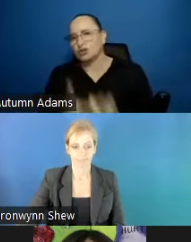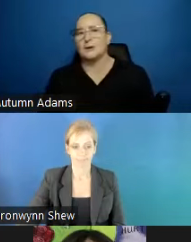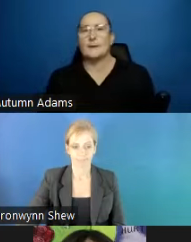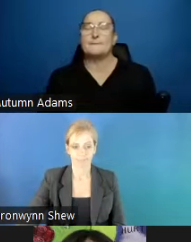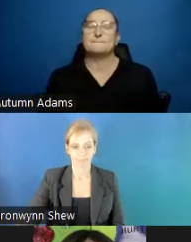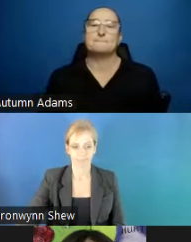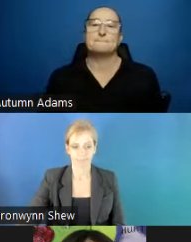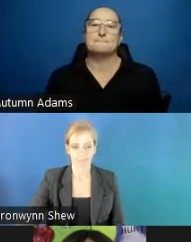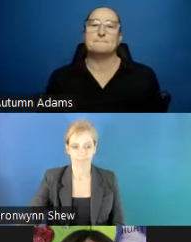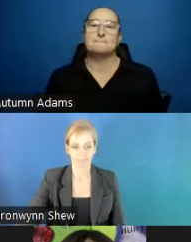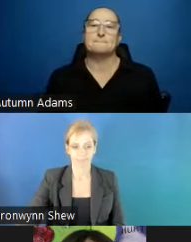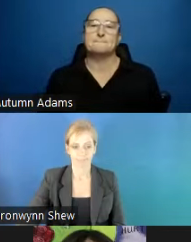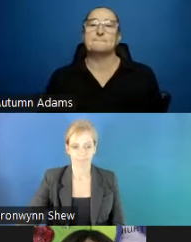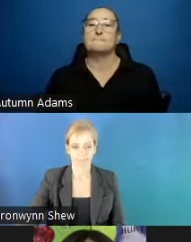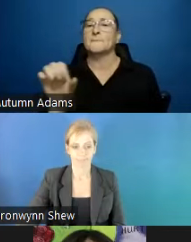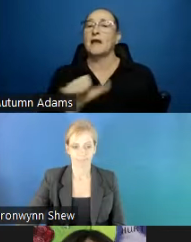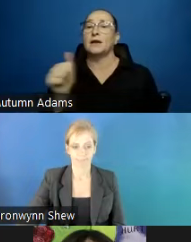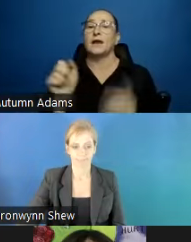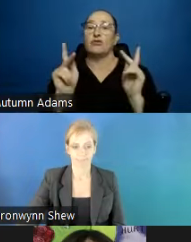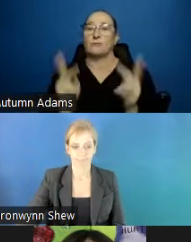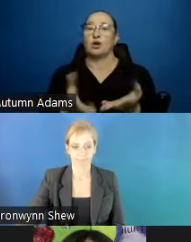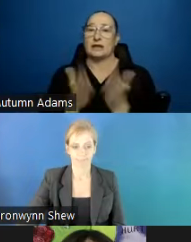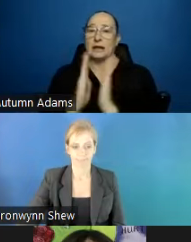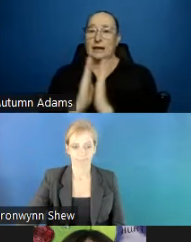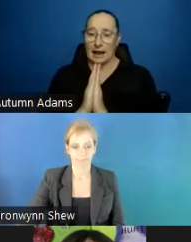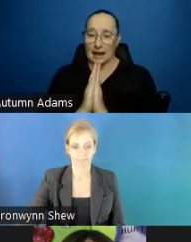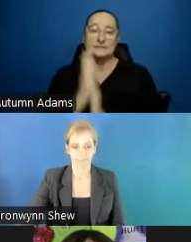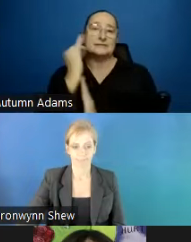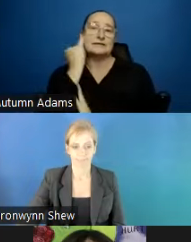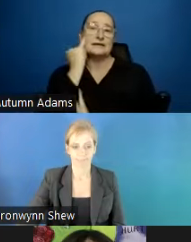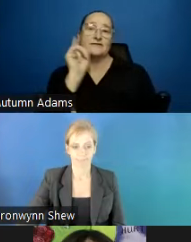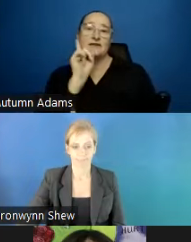deaf helpline is automatically answered through video phone.